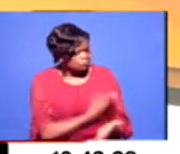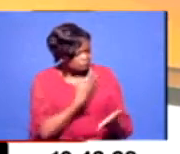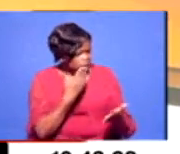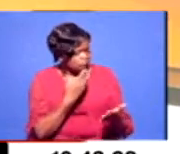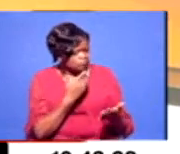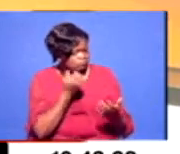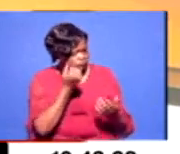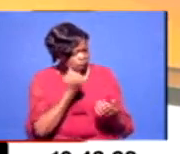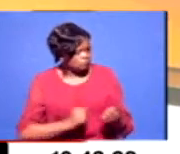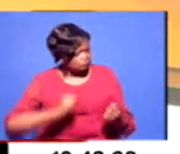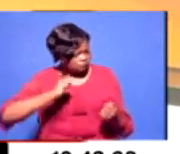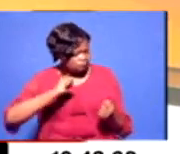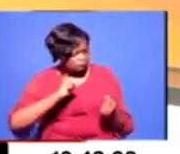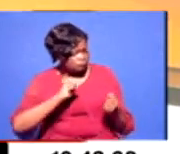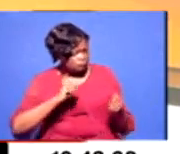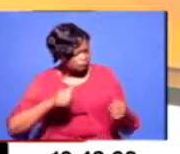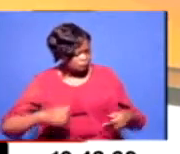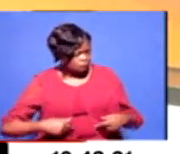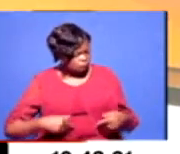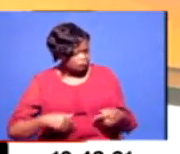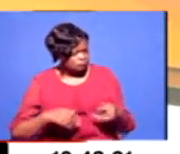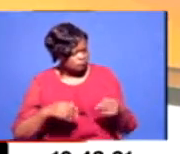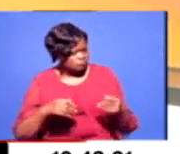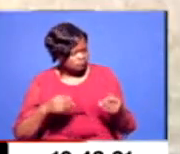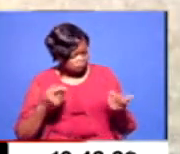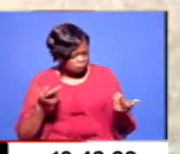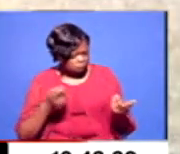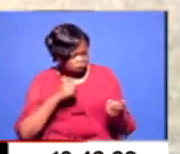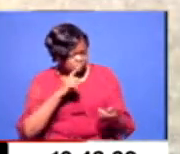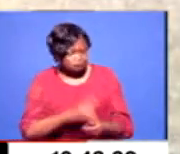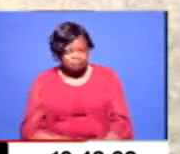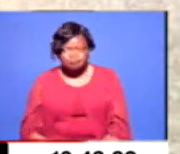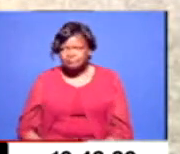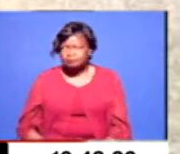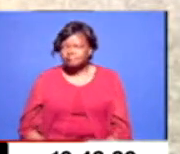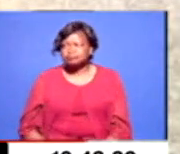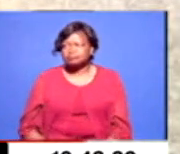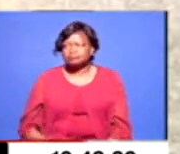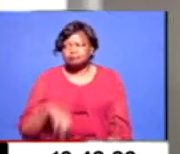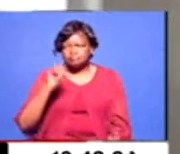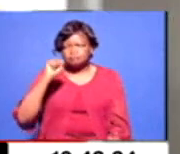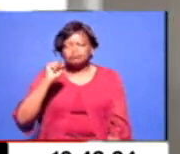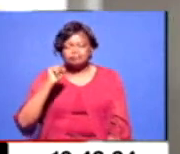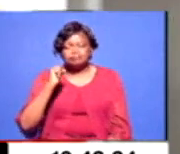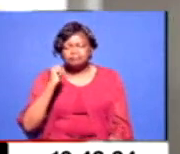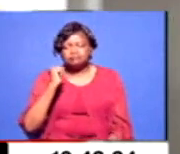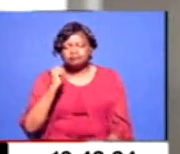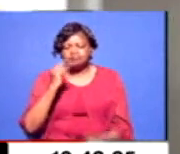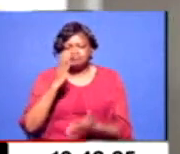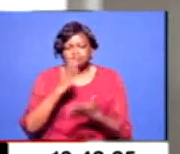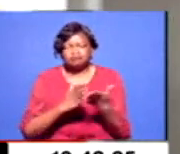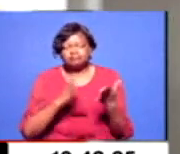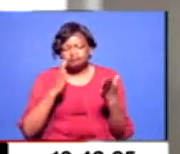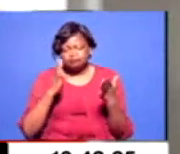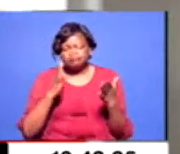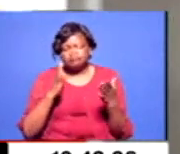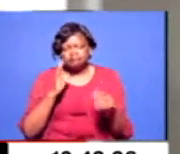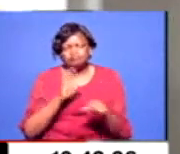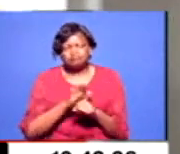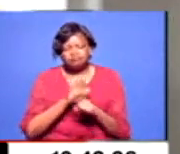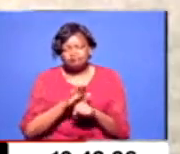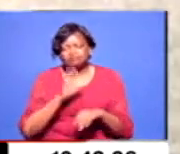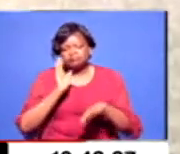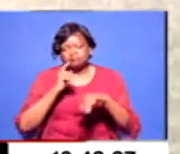abuse for our teenage girls and boys? There is a percentage. A good percentage. A good percentage mm-hmm. that